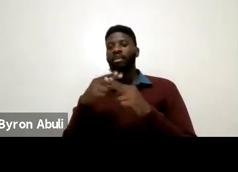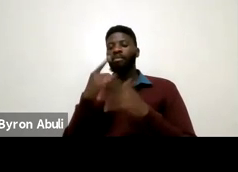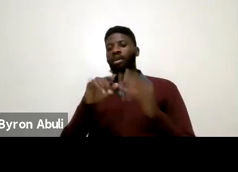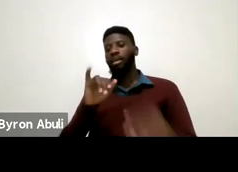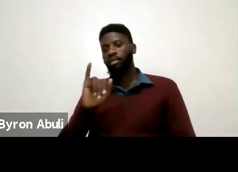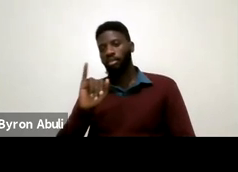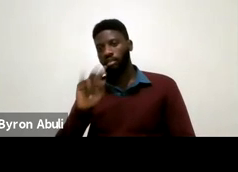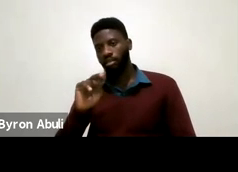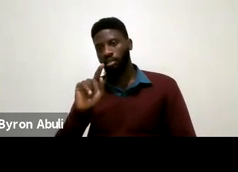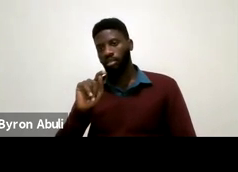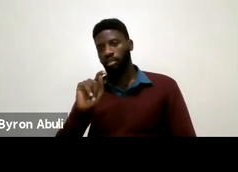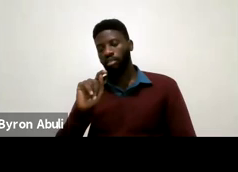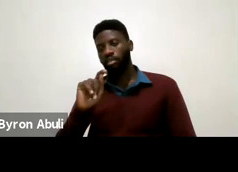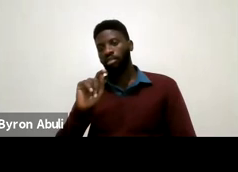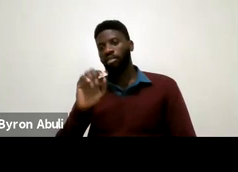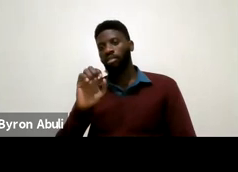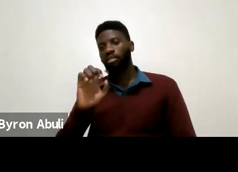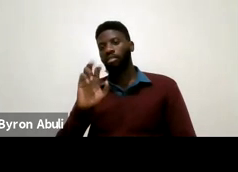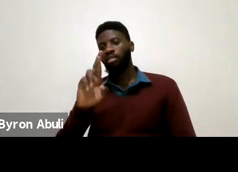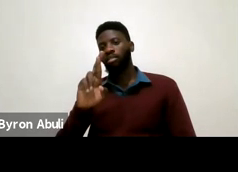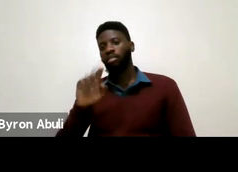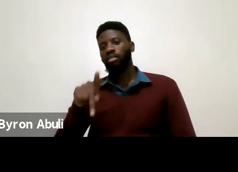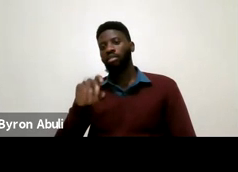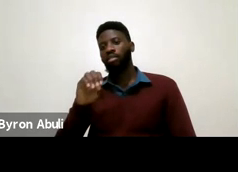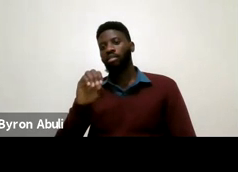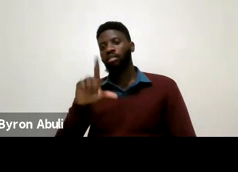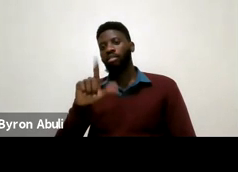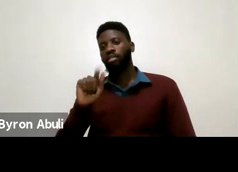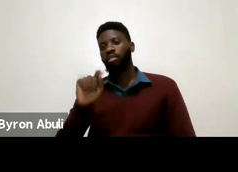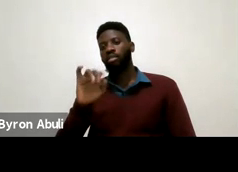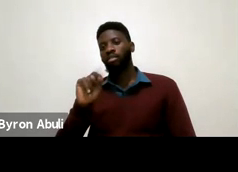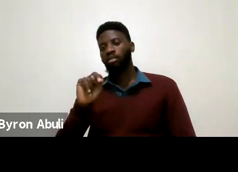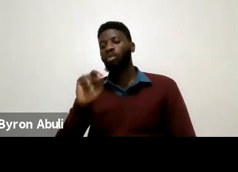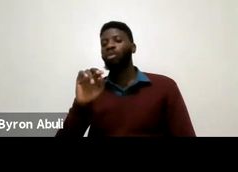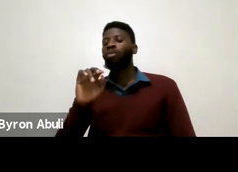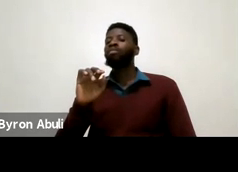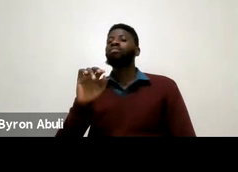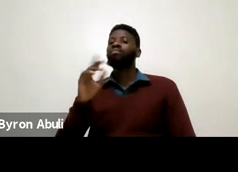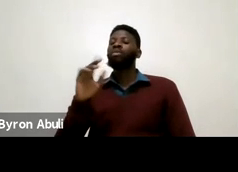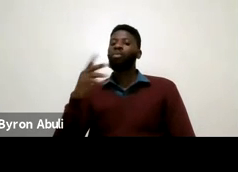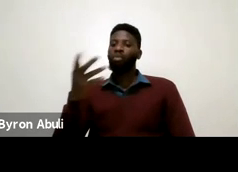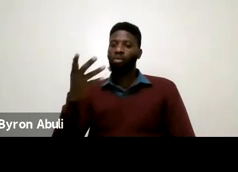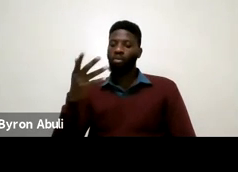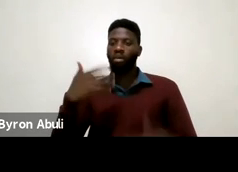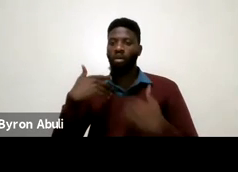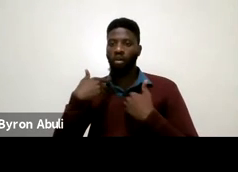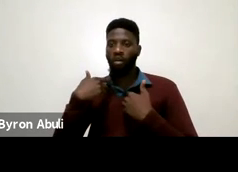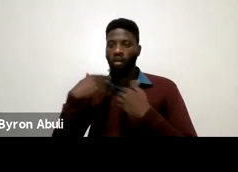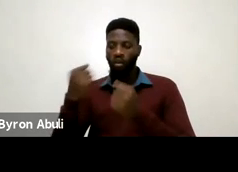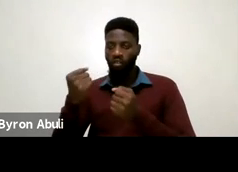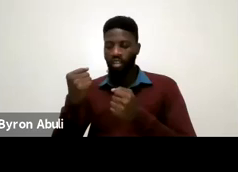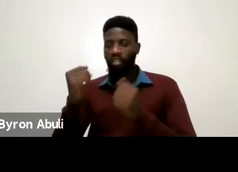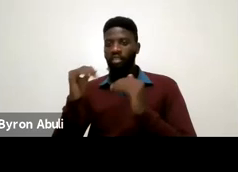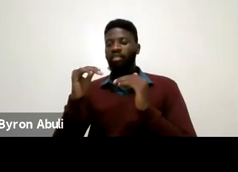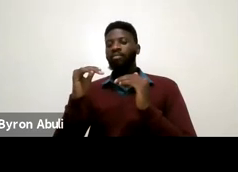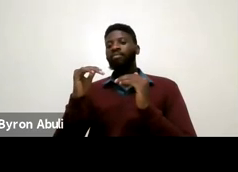want to interpolate, or there's also something called the confidence interval, where you believe that where